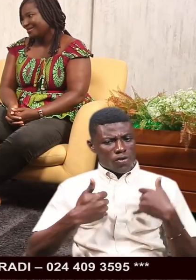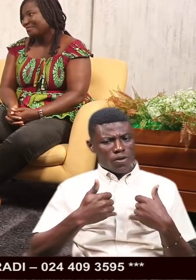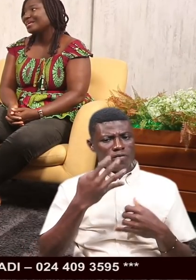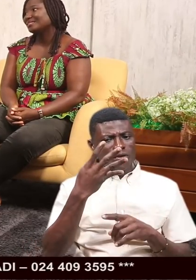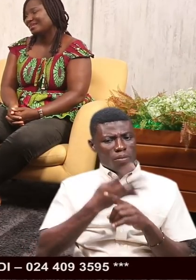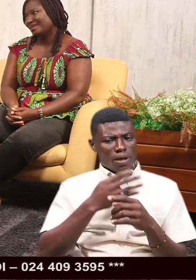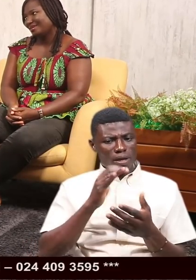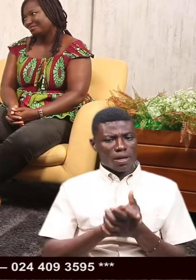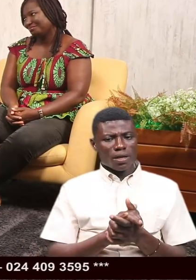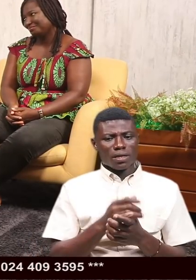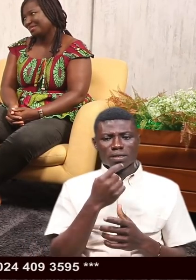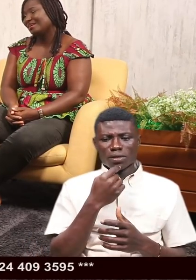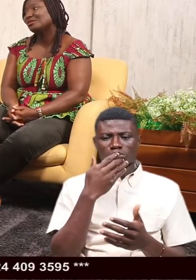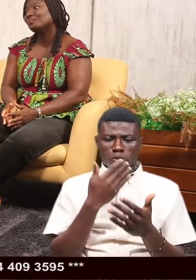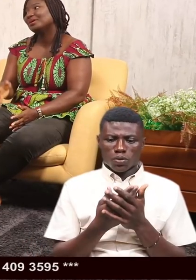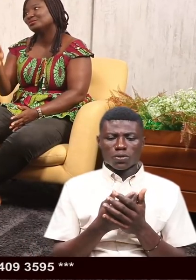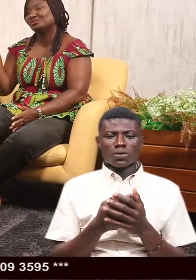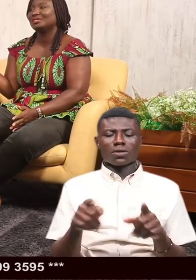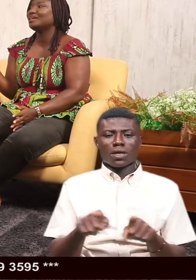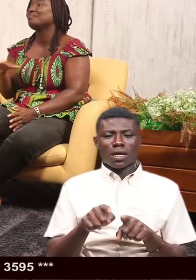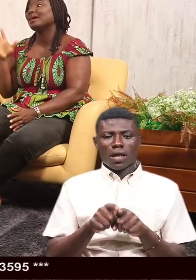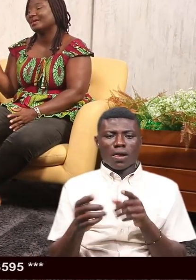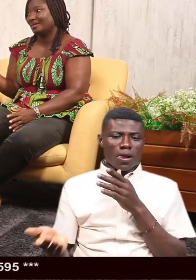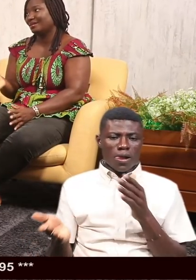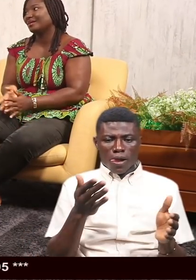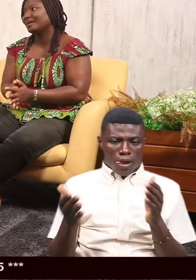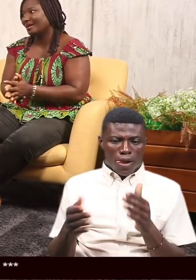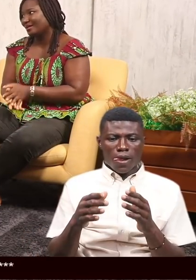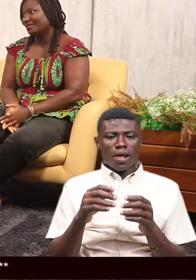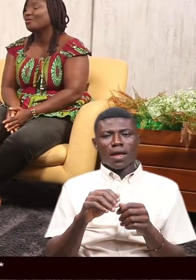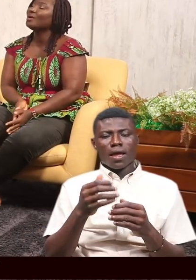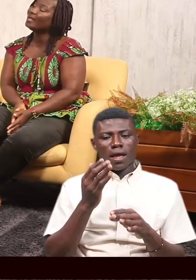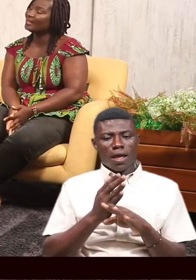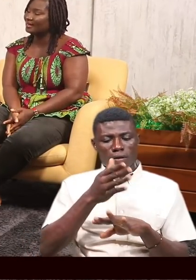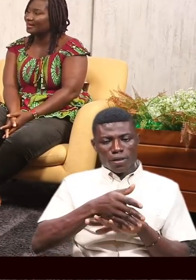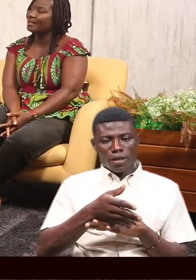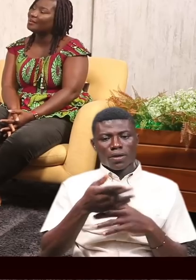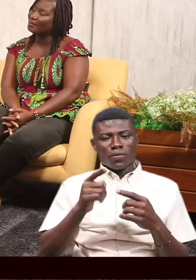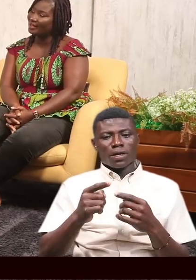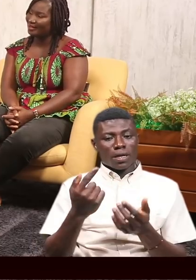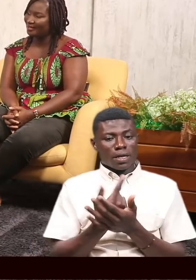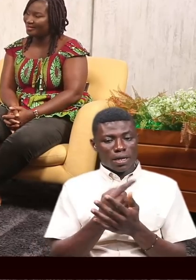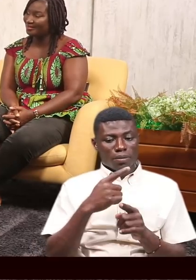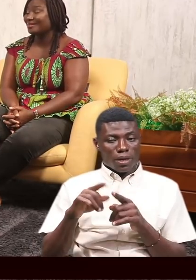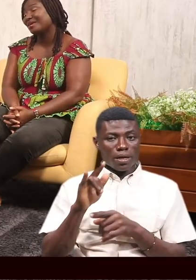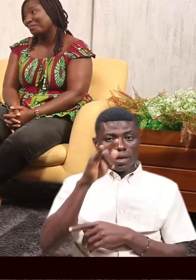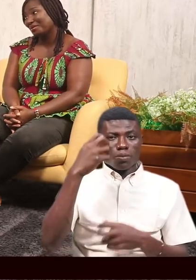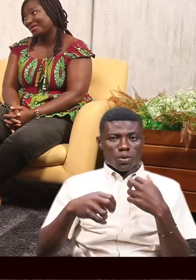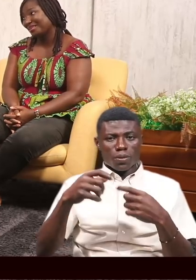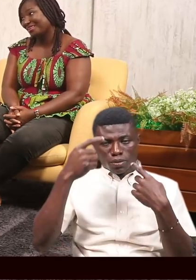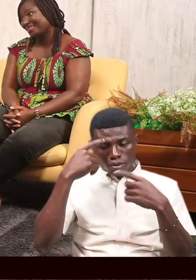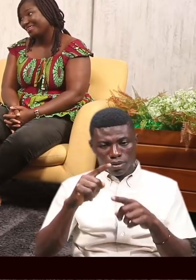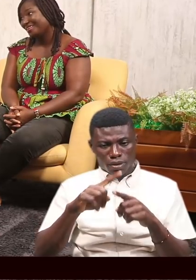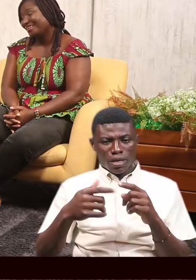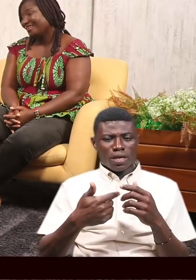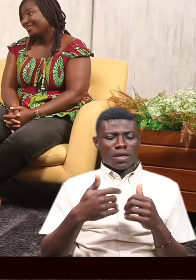now. Make us a nay. Nay. As compared to nearby any day. No, Ghana, nay, pa. Nay, pa. I would